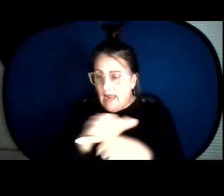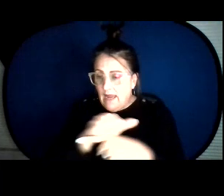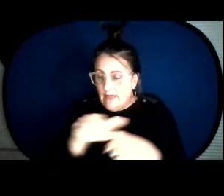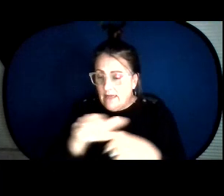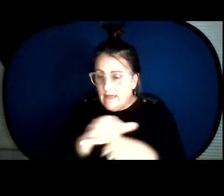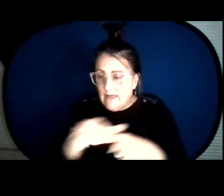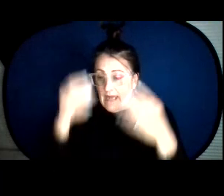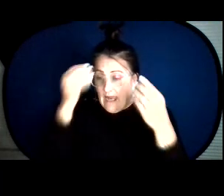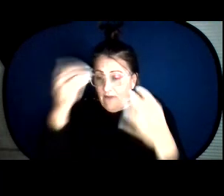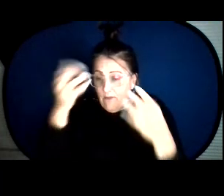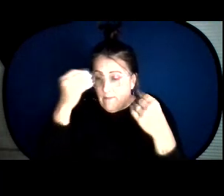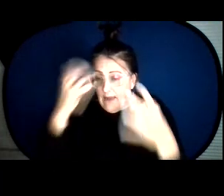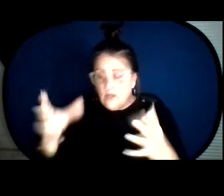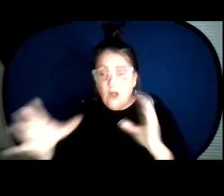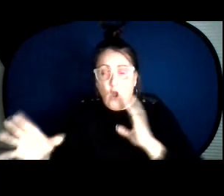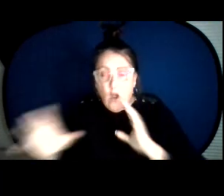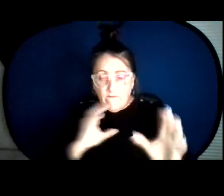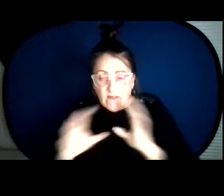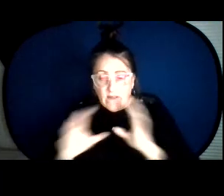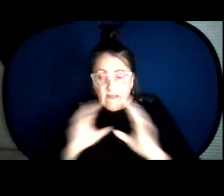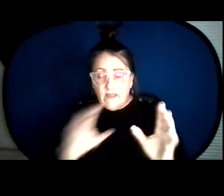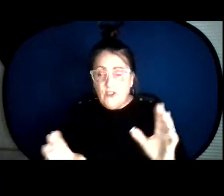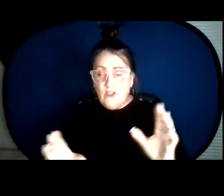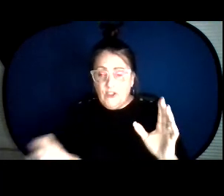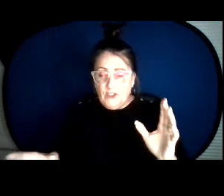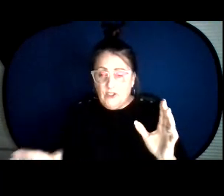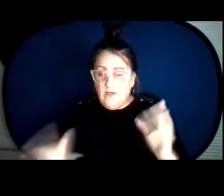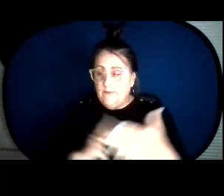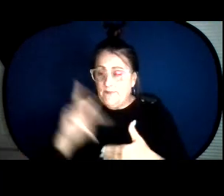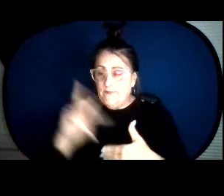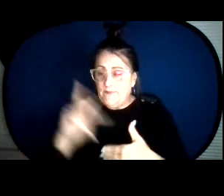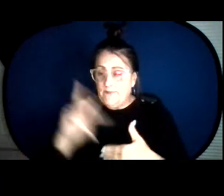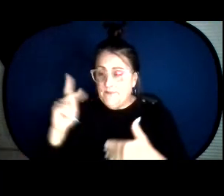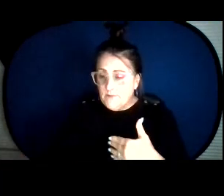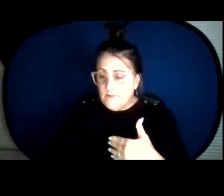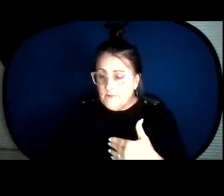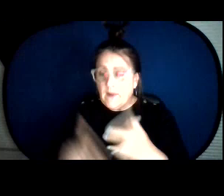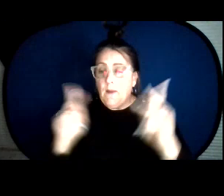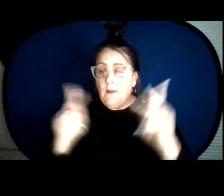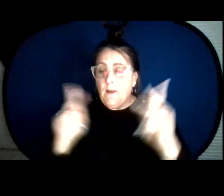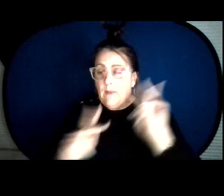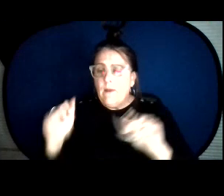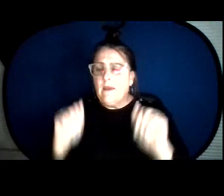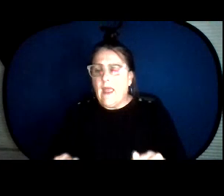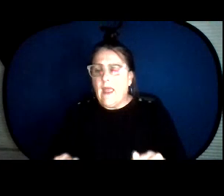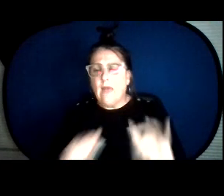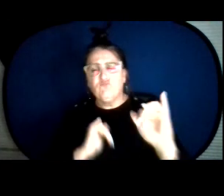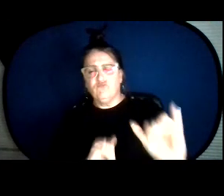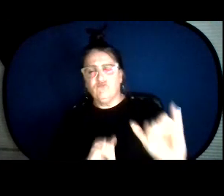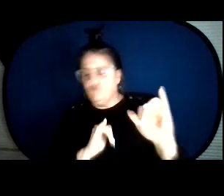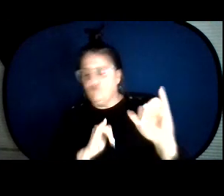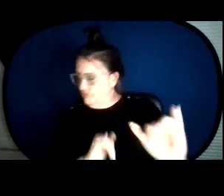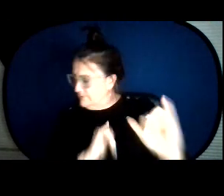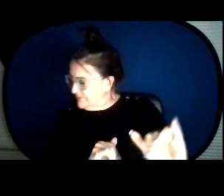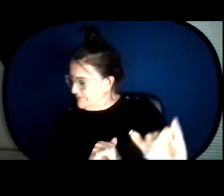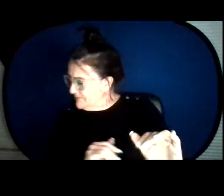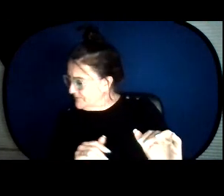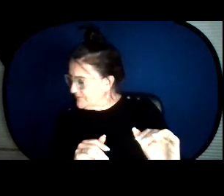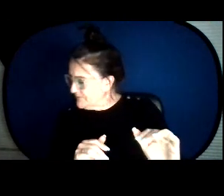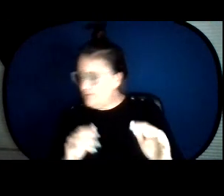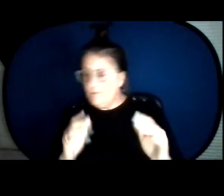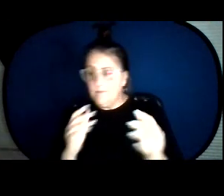need to bring conversations into programs so that people can relate to it. With regards to safeguards,